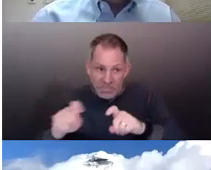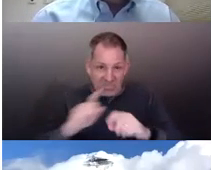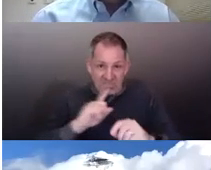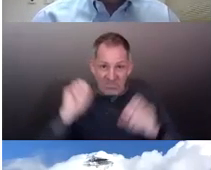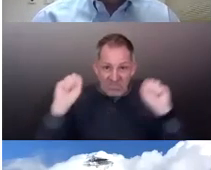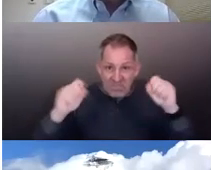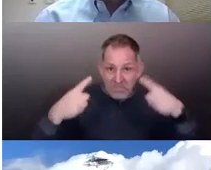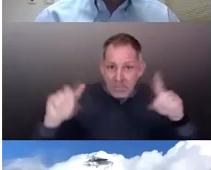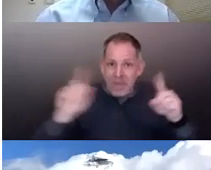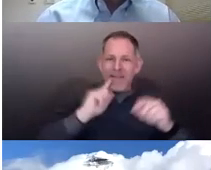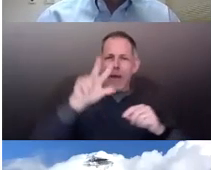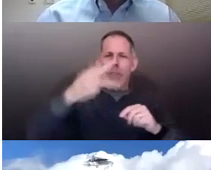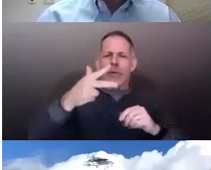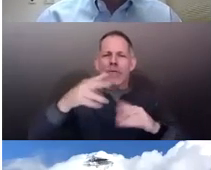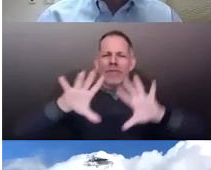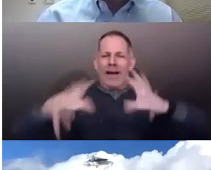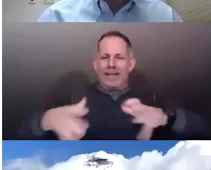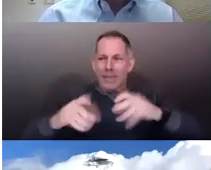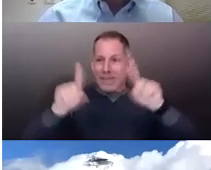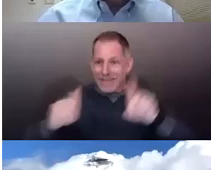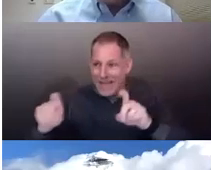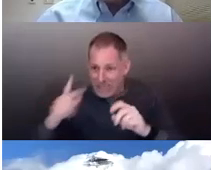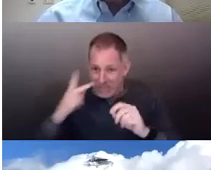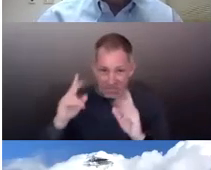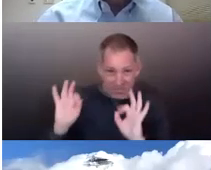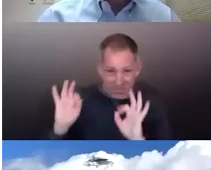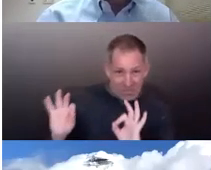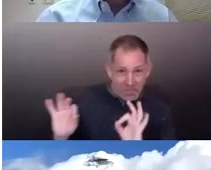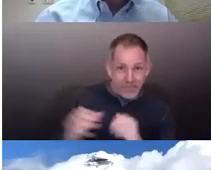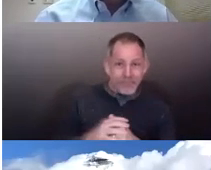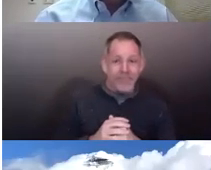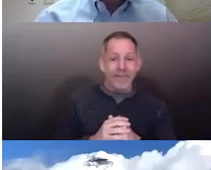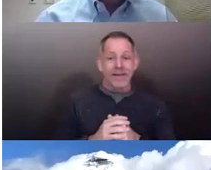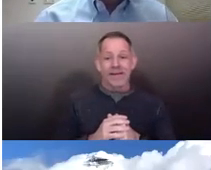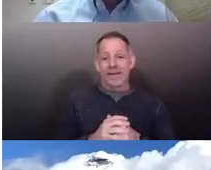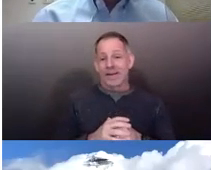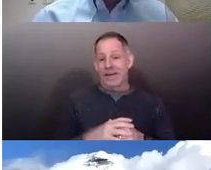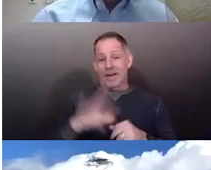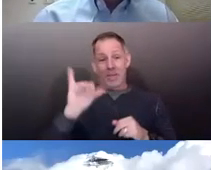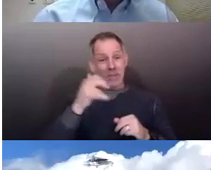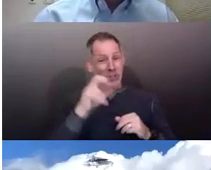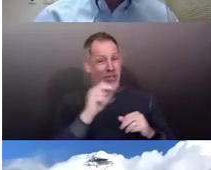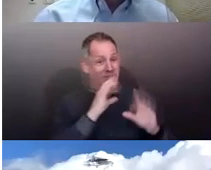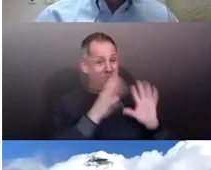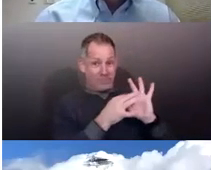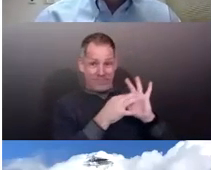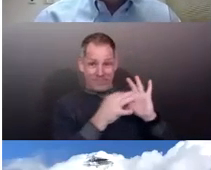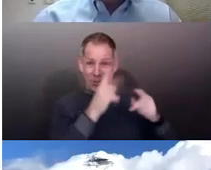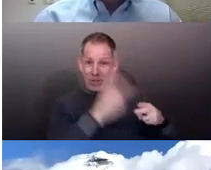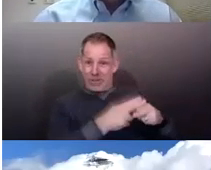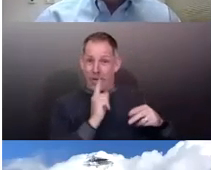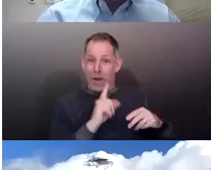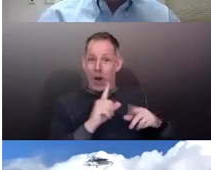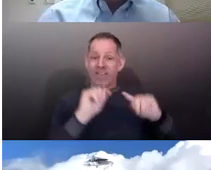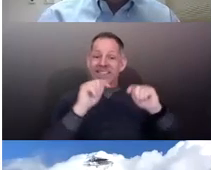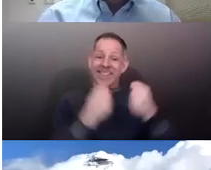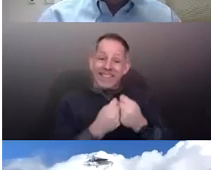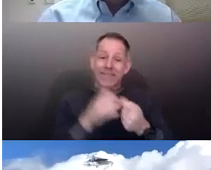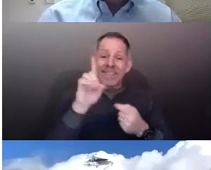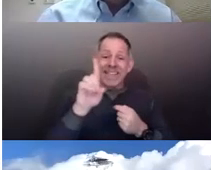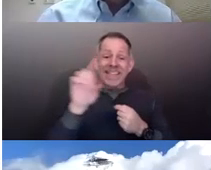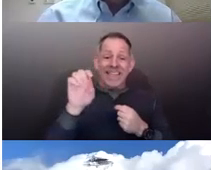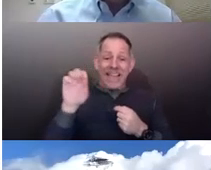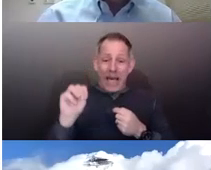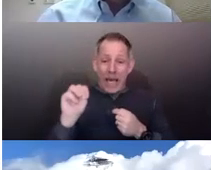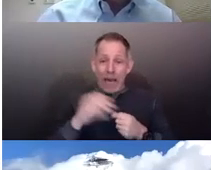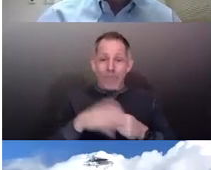plan, as Jason mentioned, and with the help of his team at DEM, we've put together a draft plan. It's certainly going to be